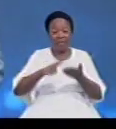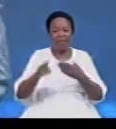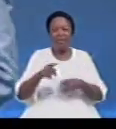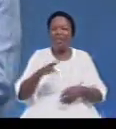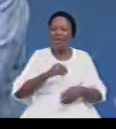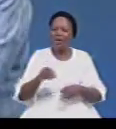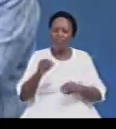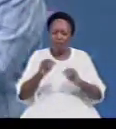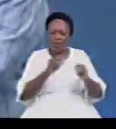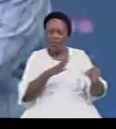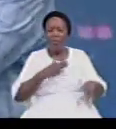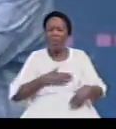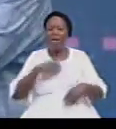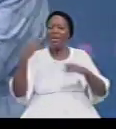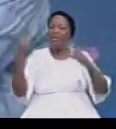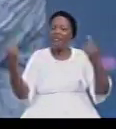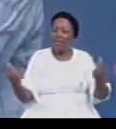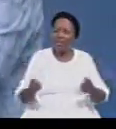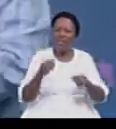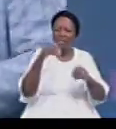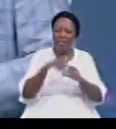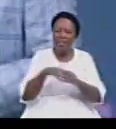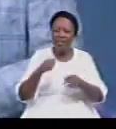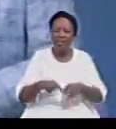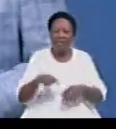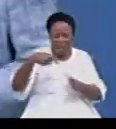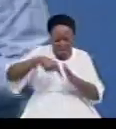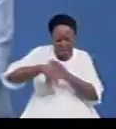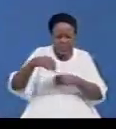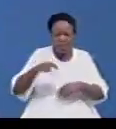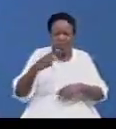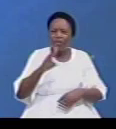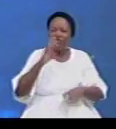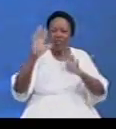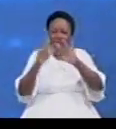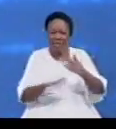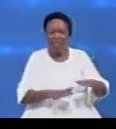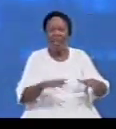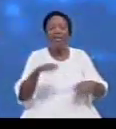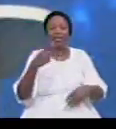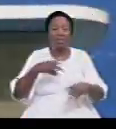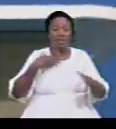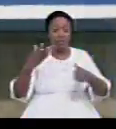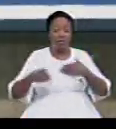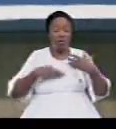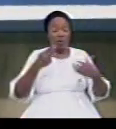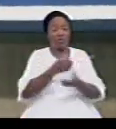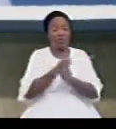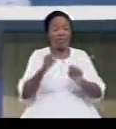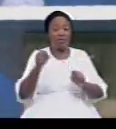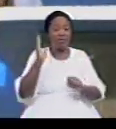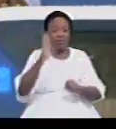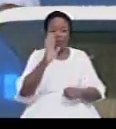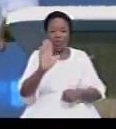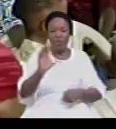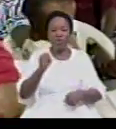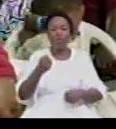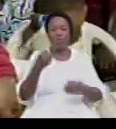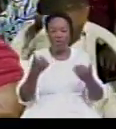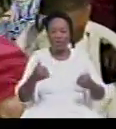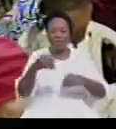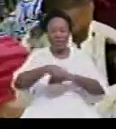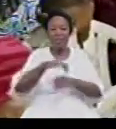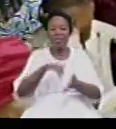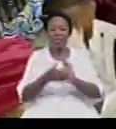my sin in the depths of the sea. The joy of salvation will be yours tonight in Jesus'